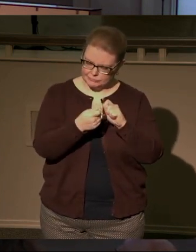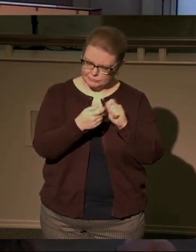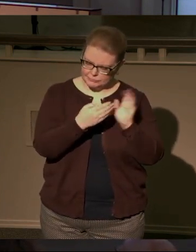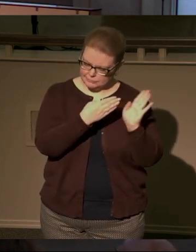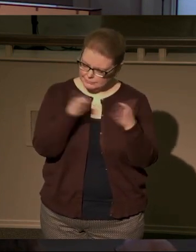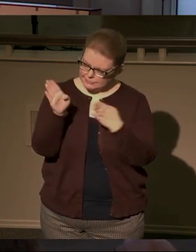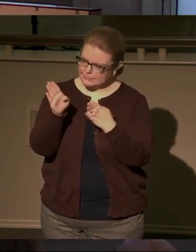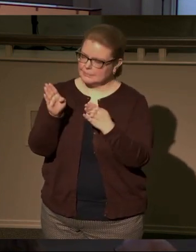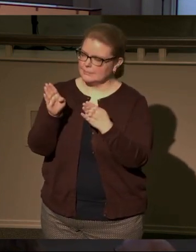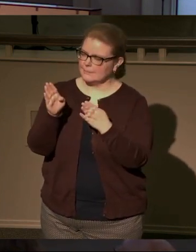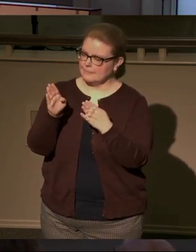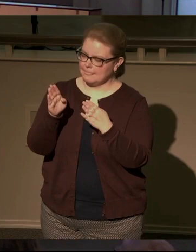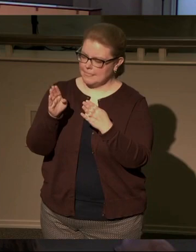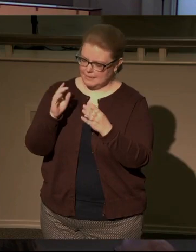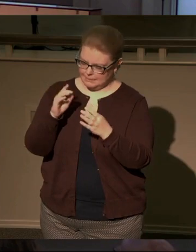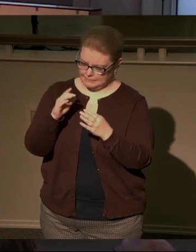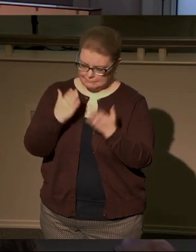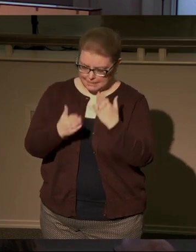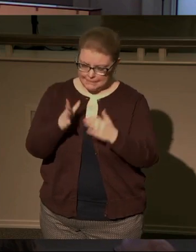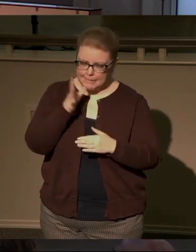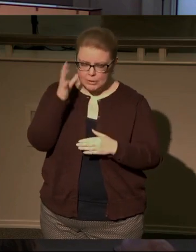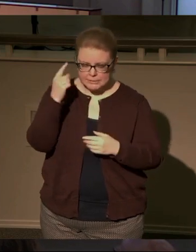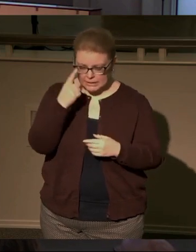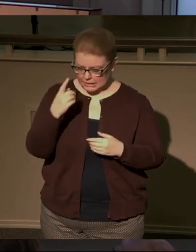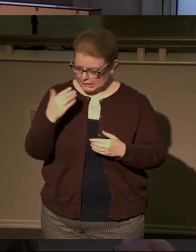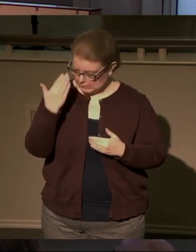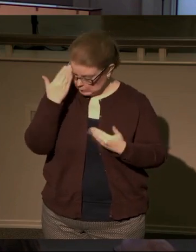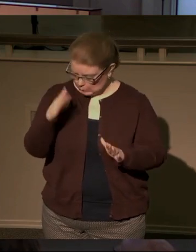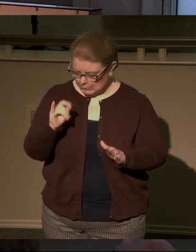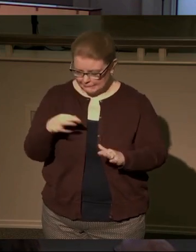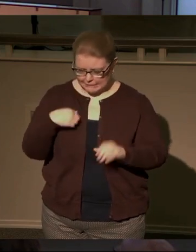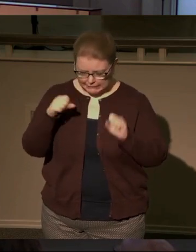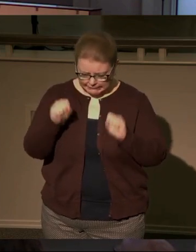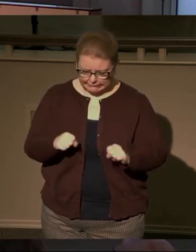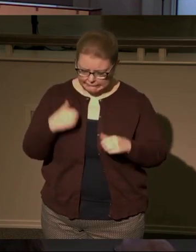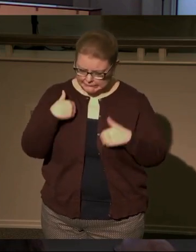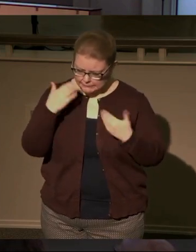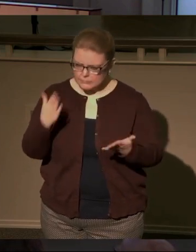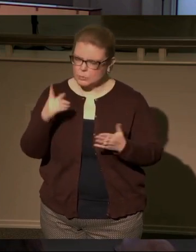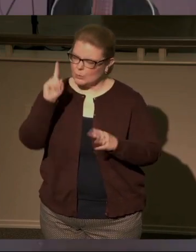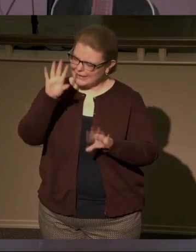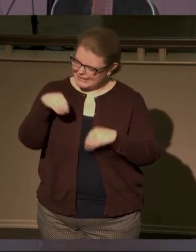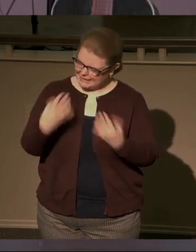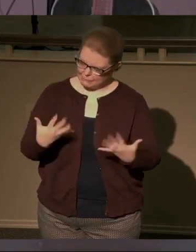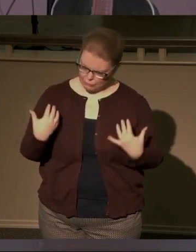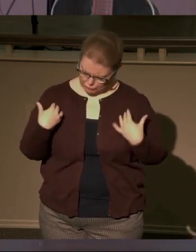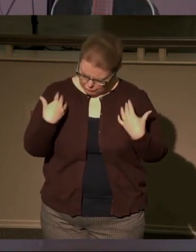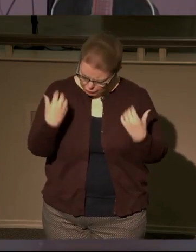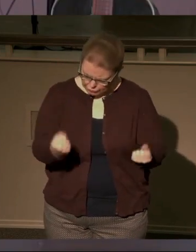and they don't know if they have the coordination to make it happen. Lord, I ask that you would give them courage